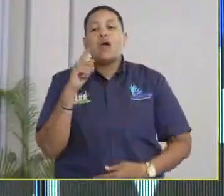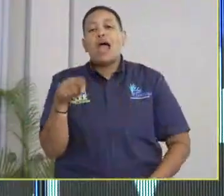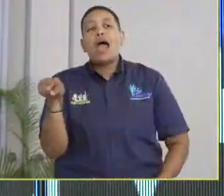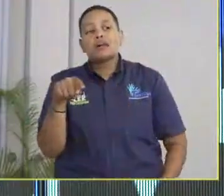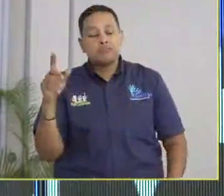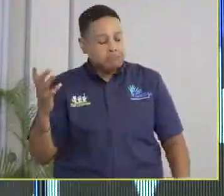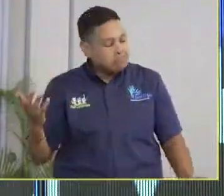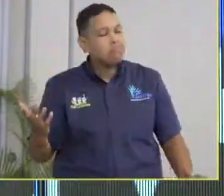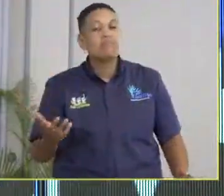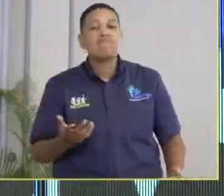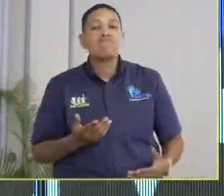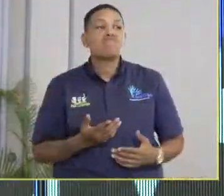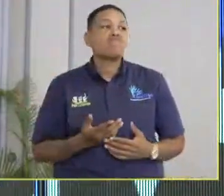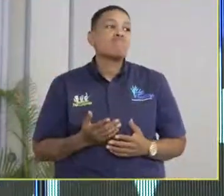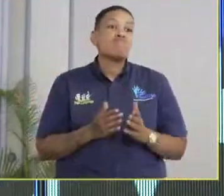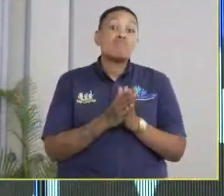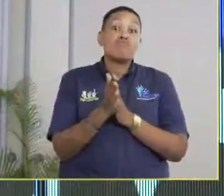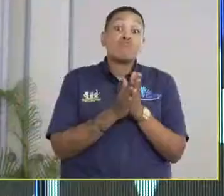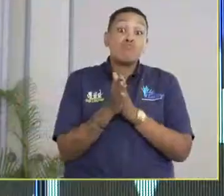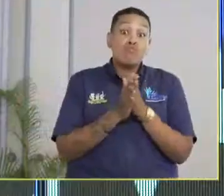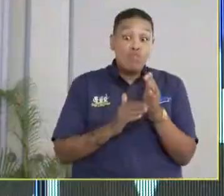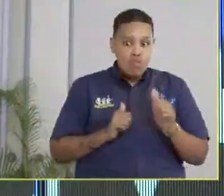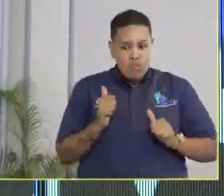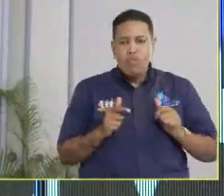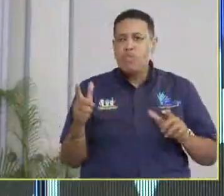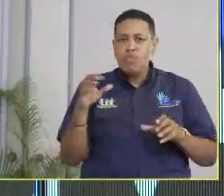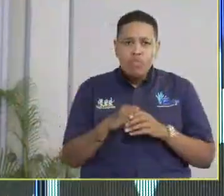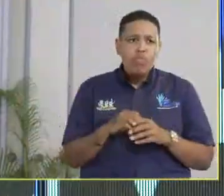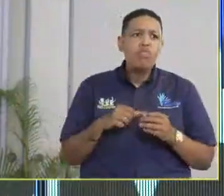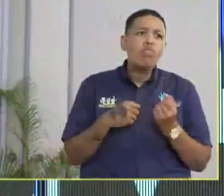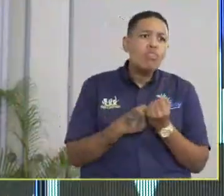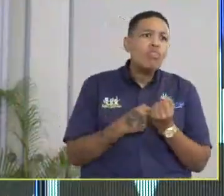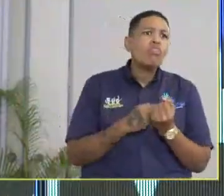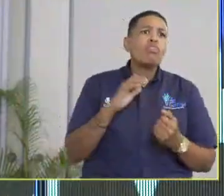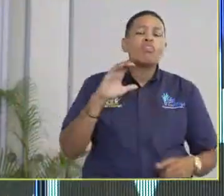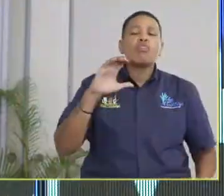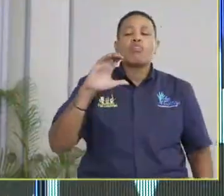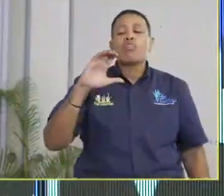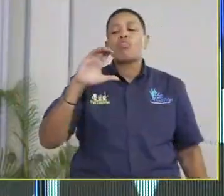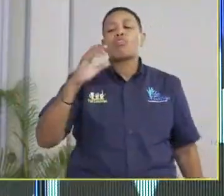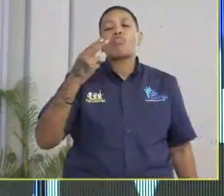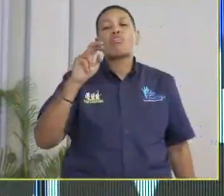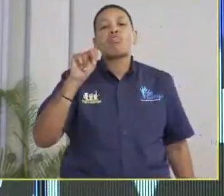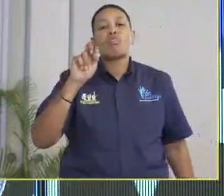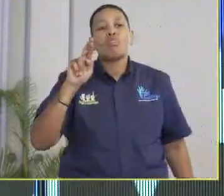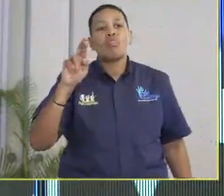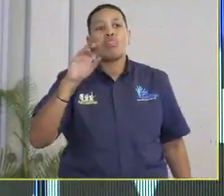the enthusiasm with which Christopher Harper and his team